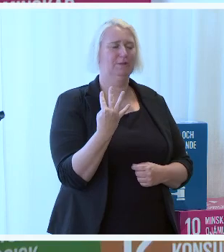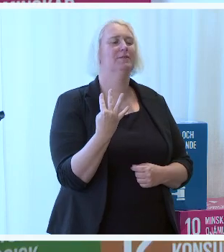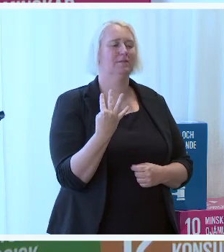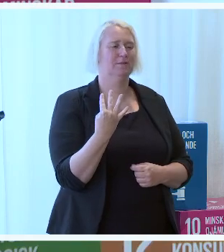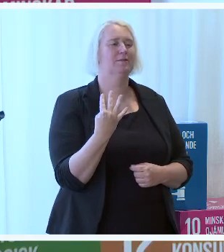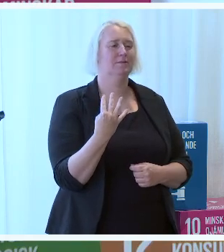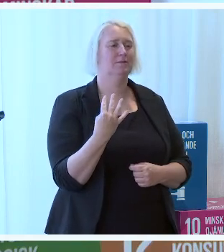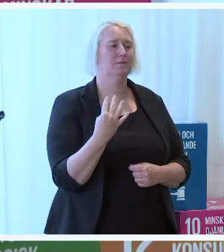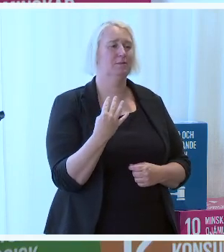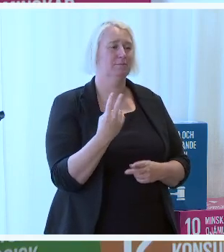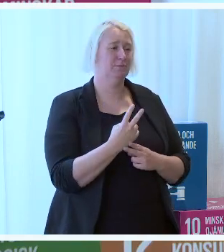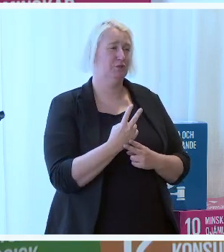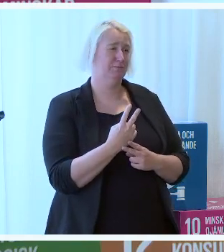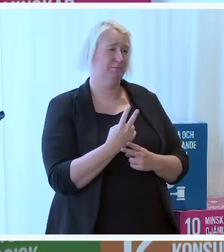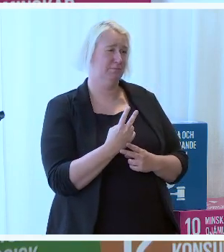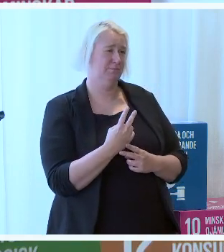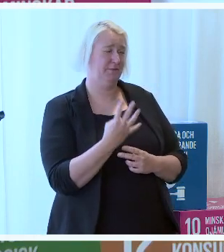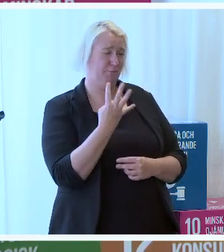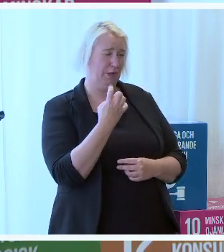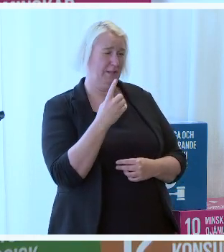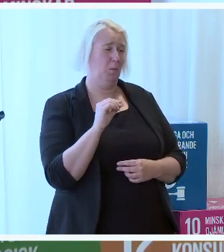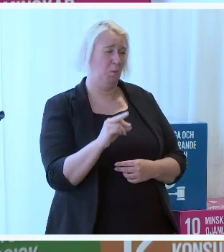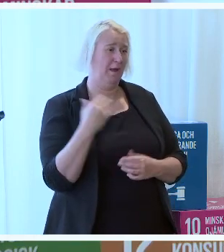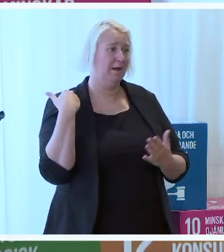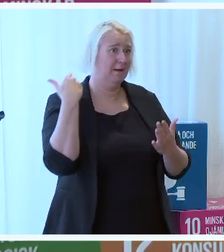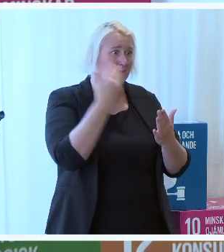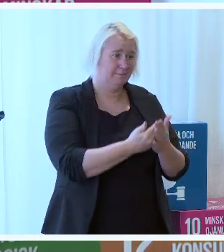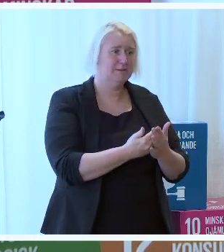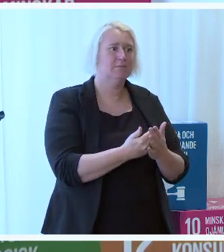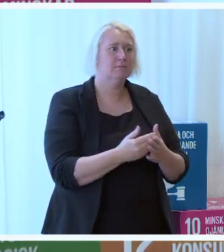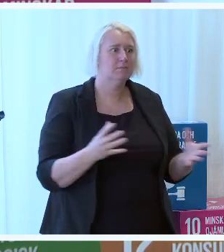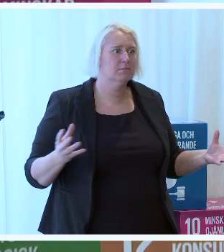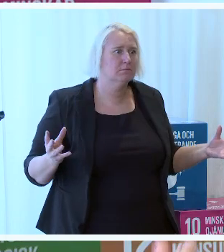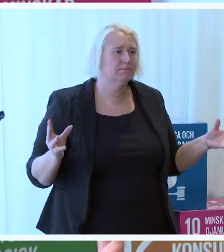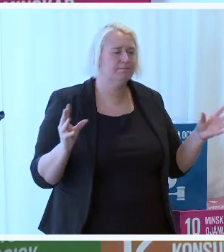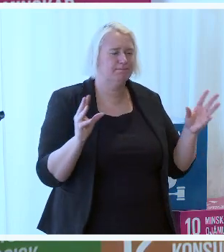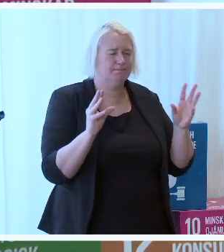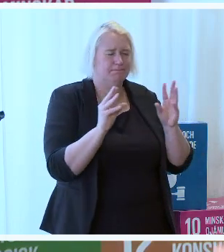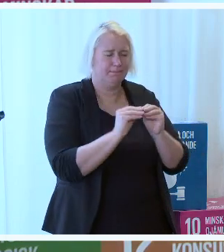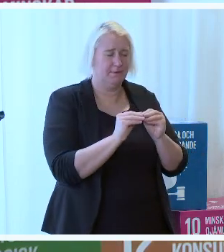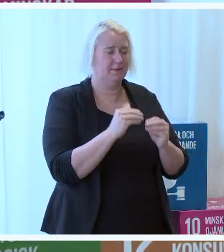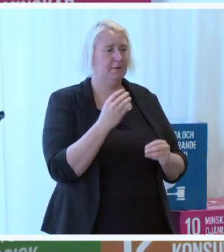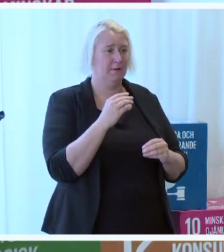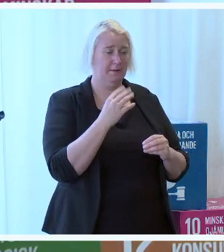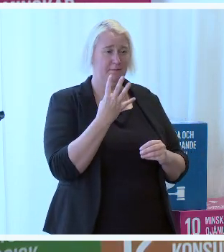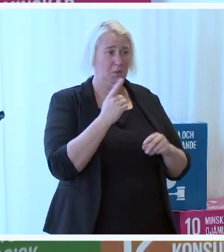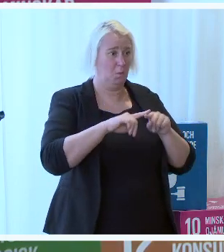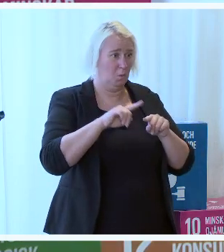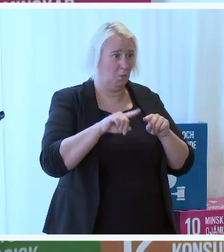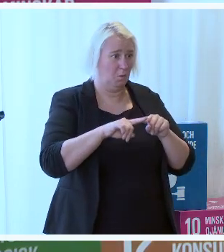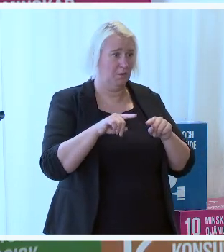38 years after, we have 40 offices around the world. And we're also dealing with the same